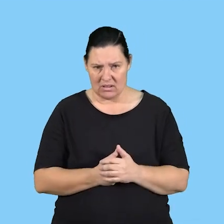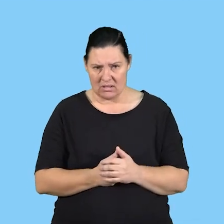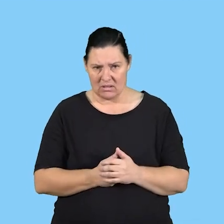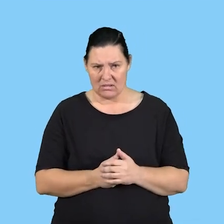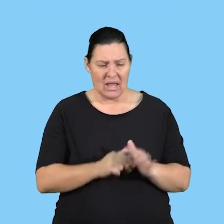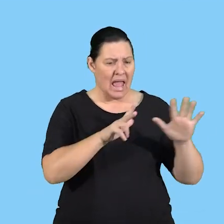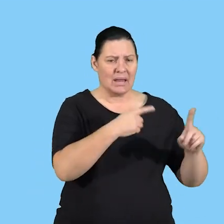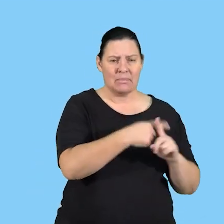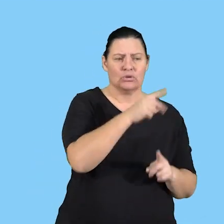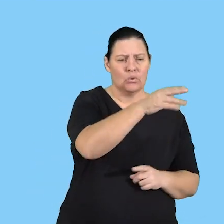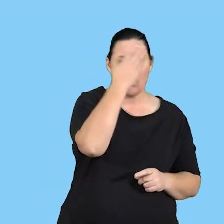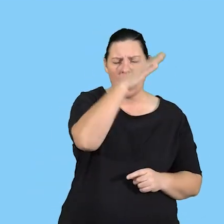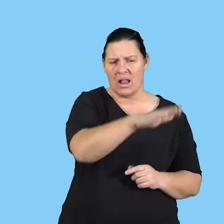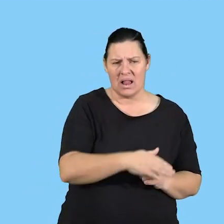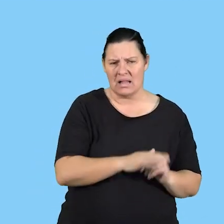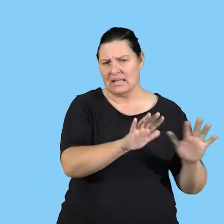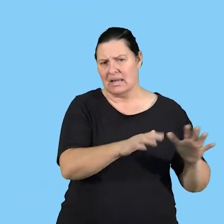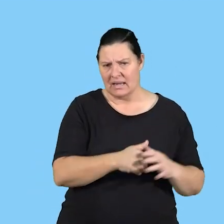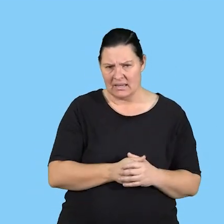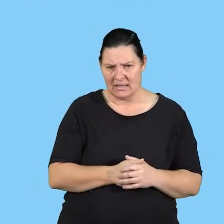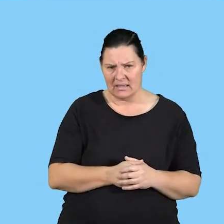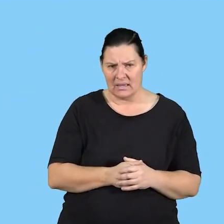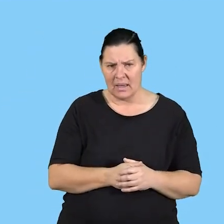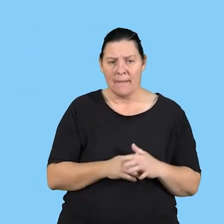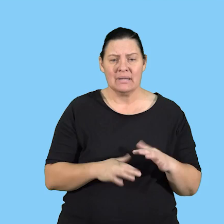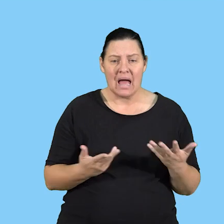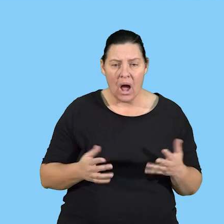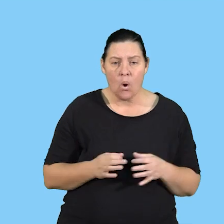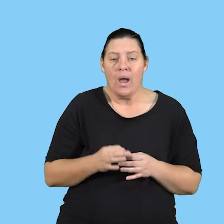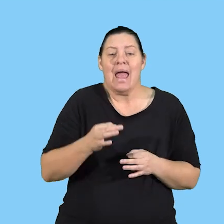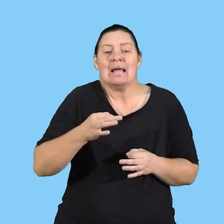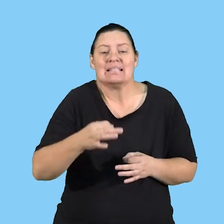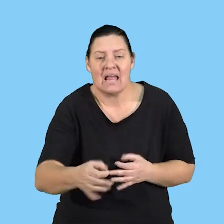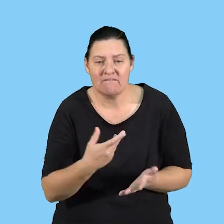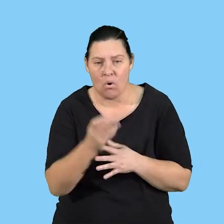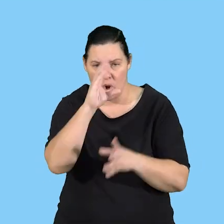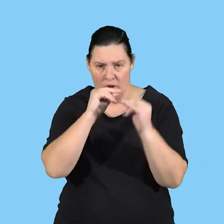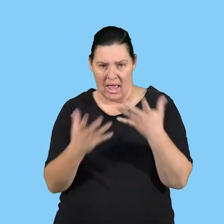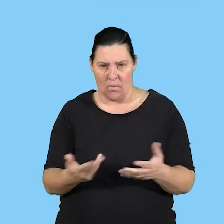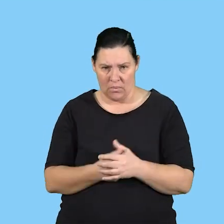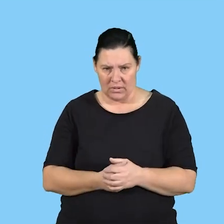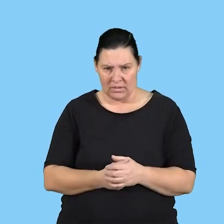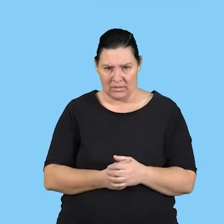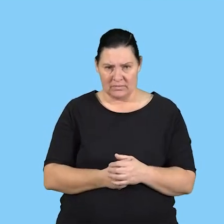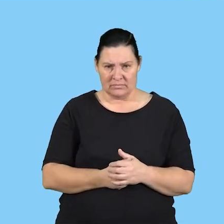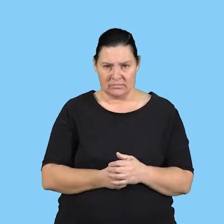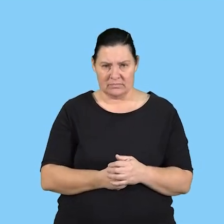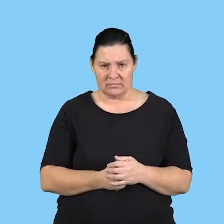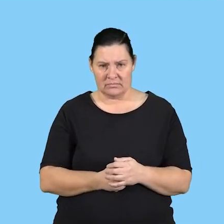know. 8 plus 2 is equal to 10. But how are we extending this for our learners?